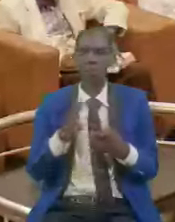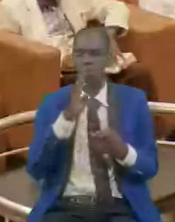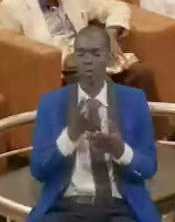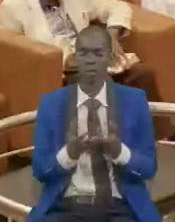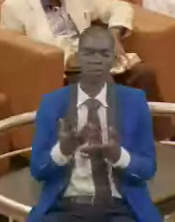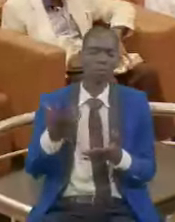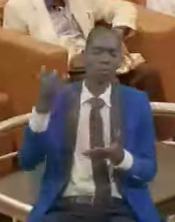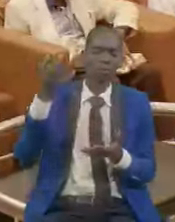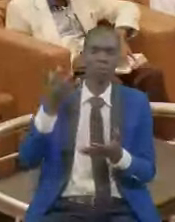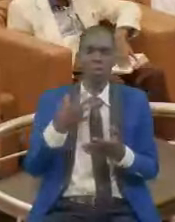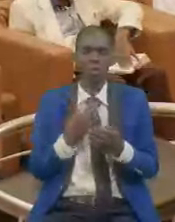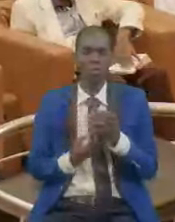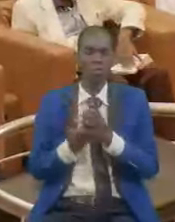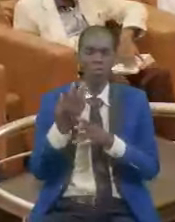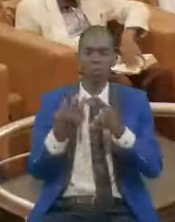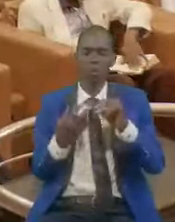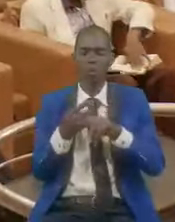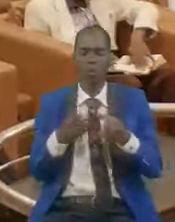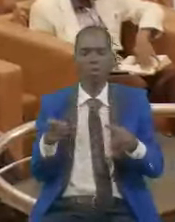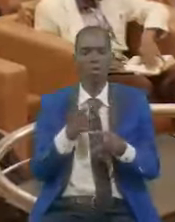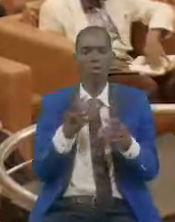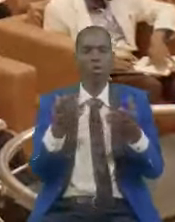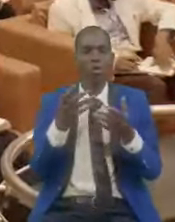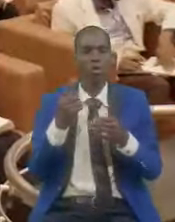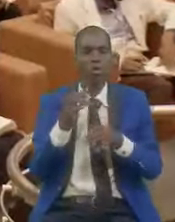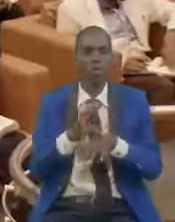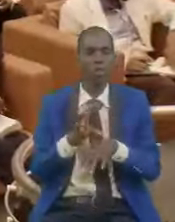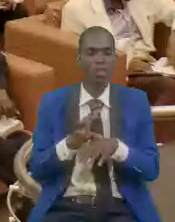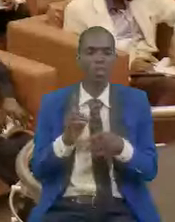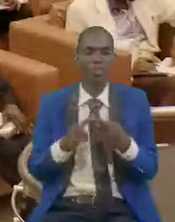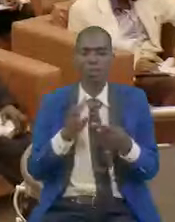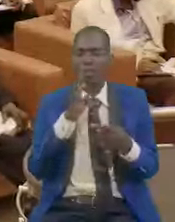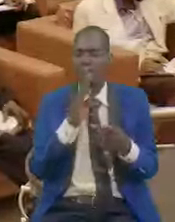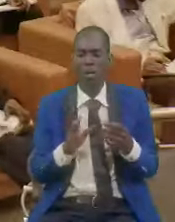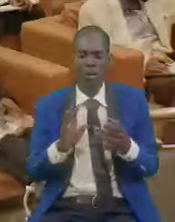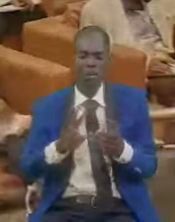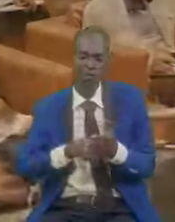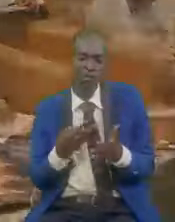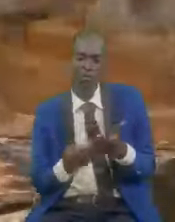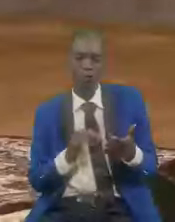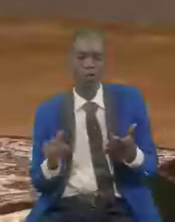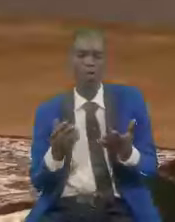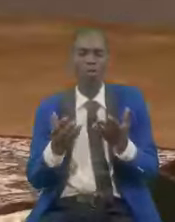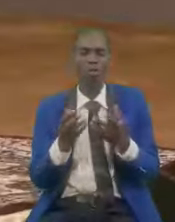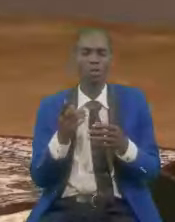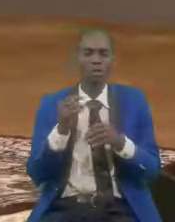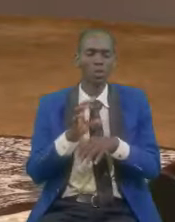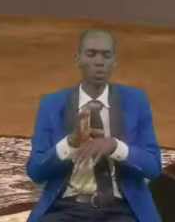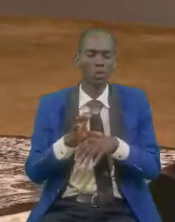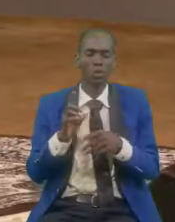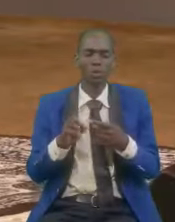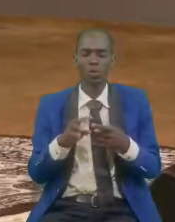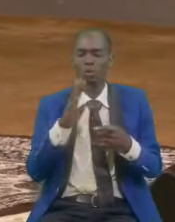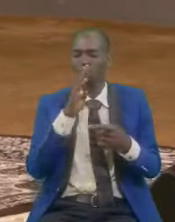grounded. They want the church to be at the back. They want the church, this church, to be